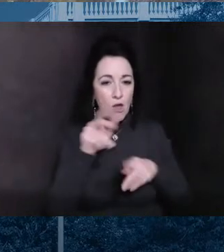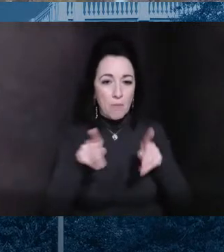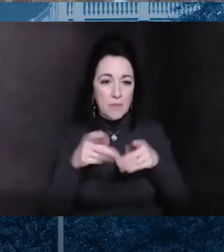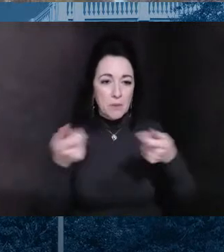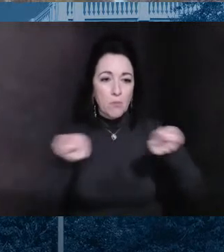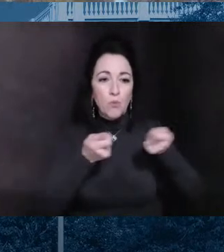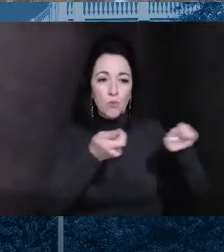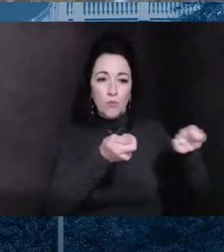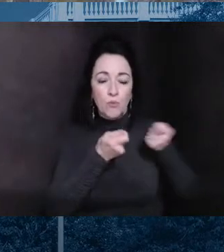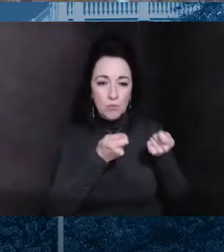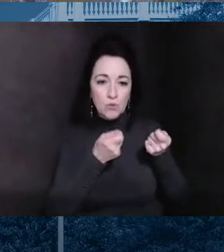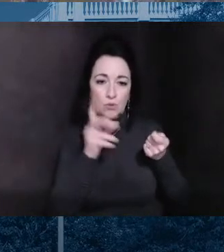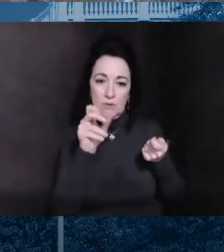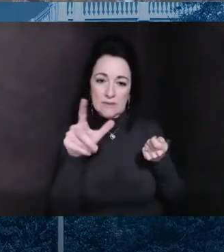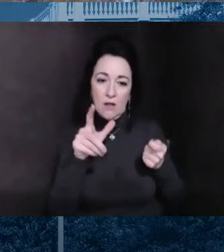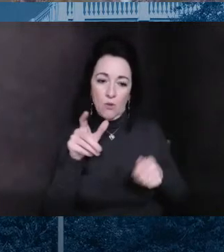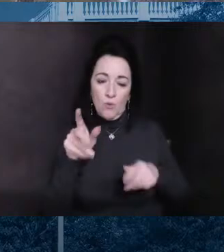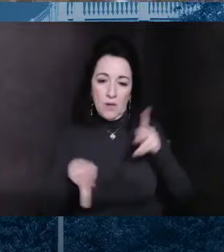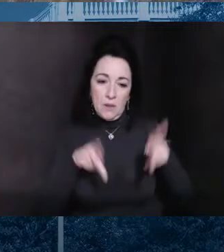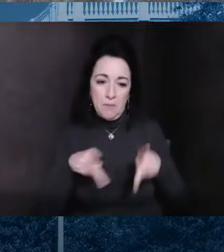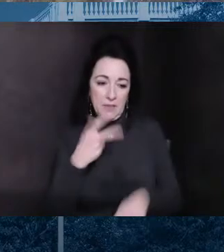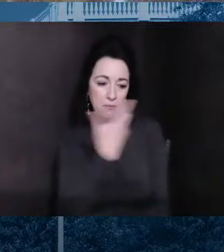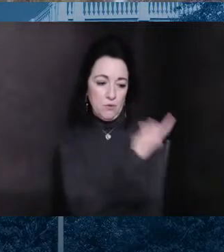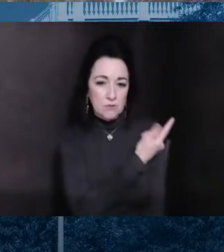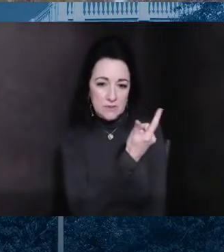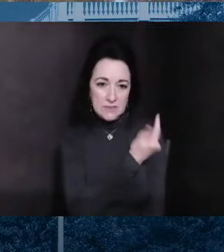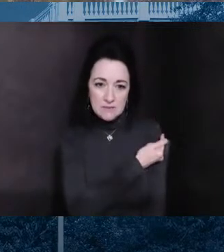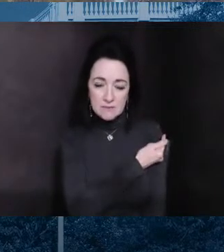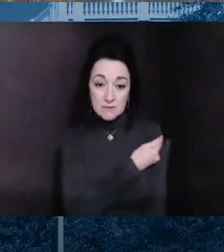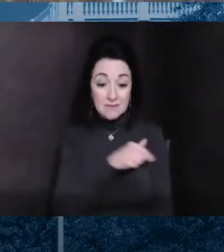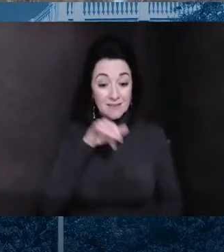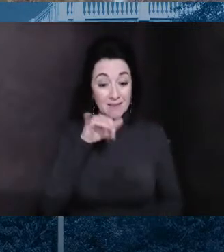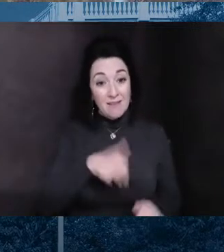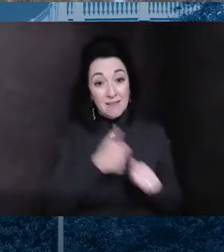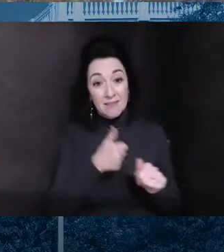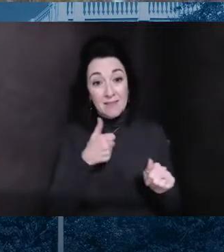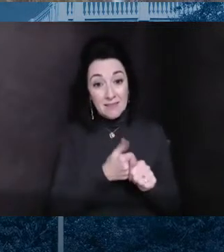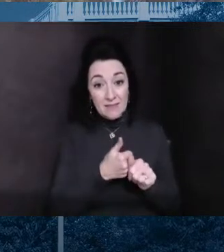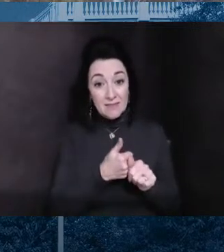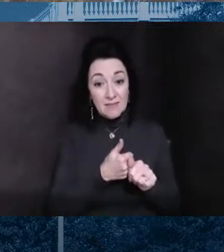an incredibly complex and important mission,